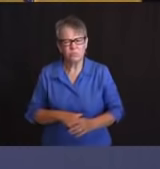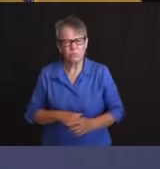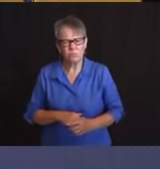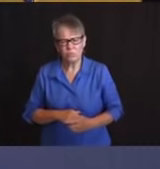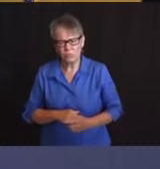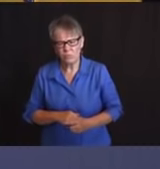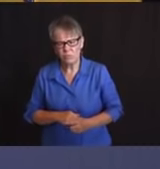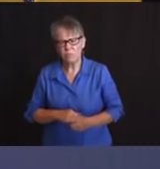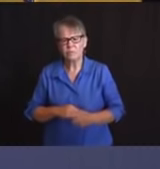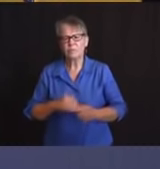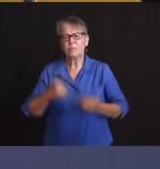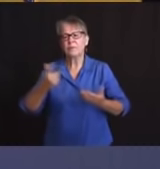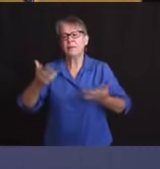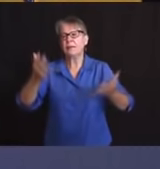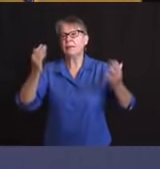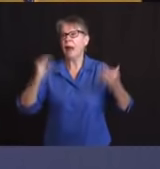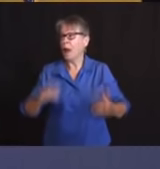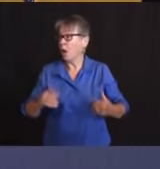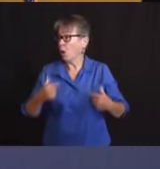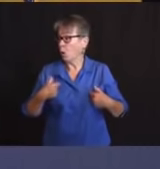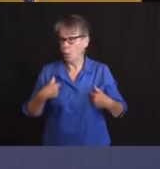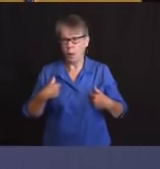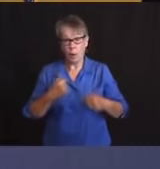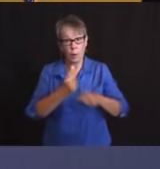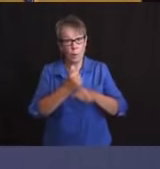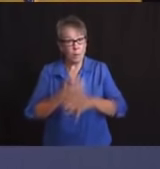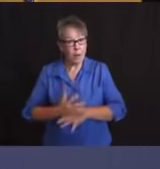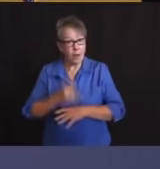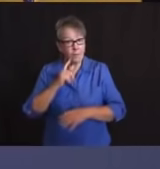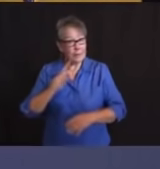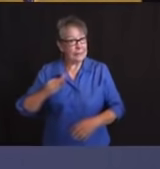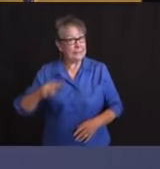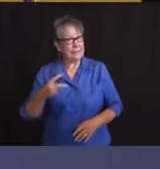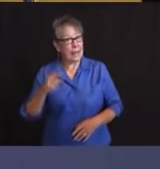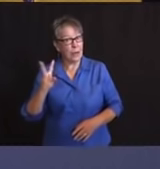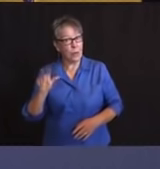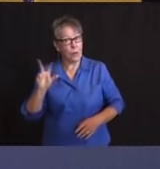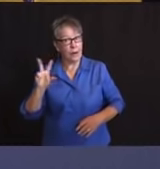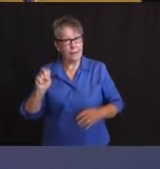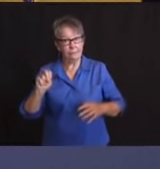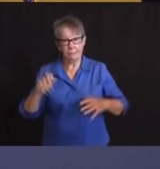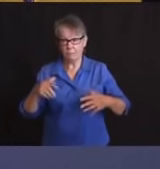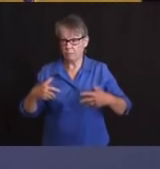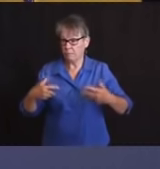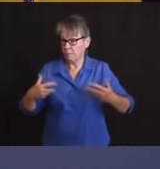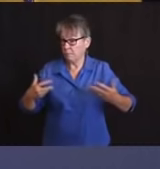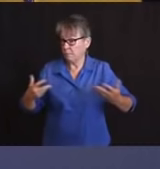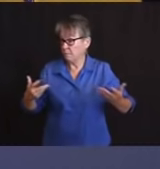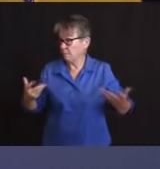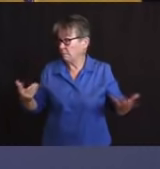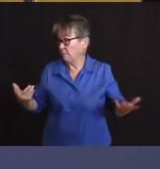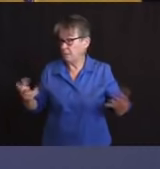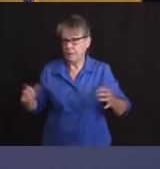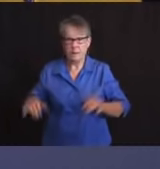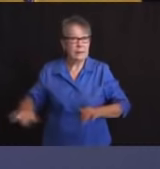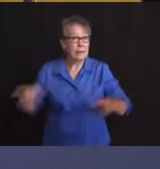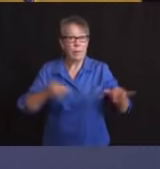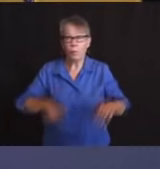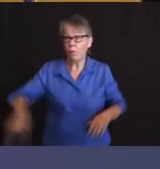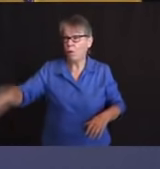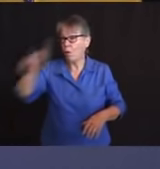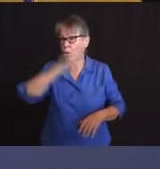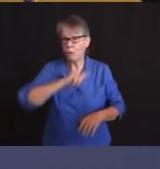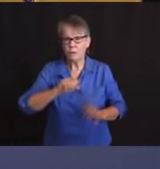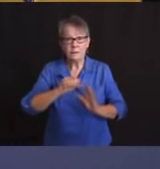going to say we're as prepared probably as any American state, but we're all going through this for the first time. So we